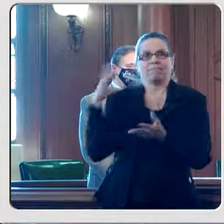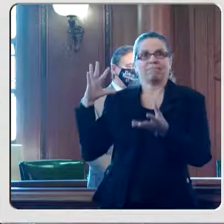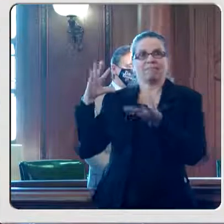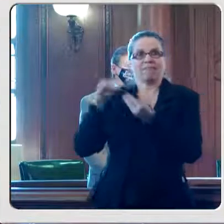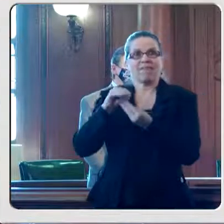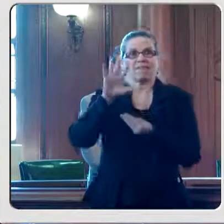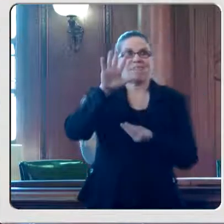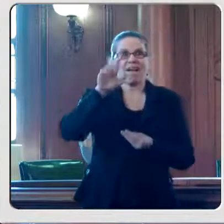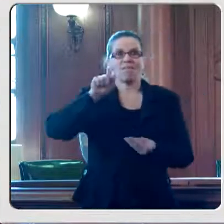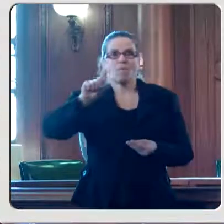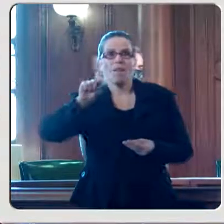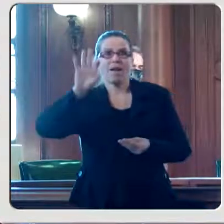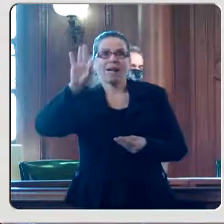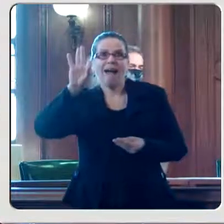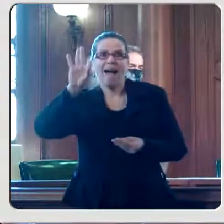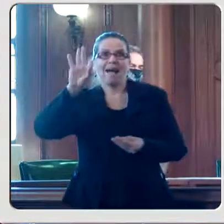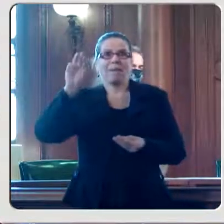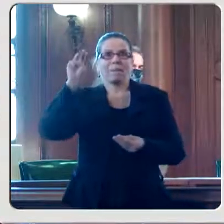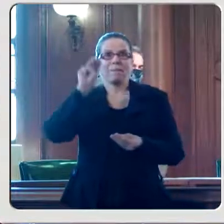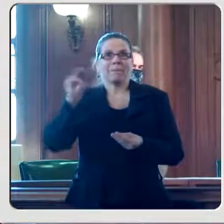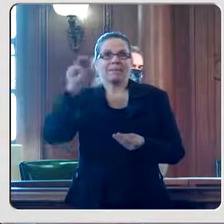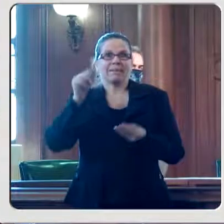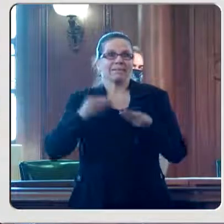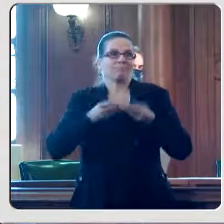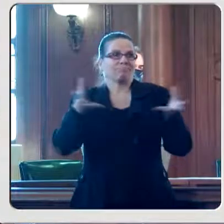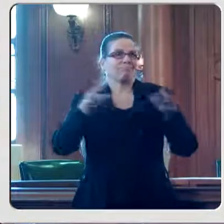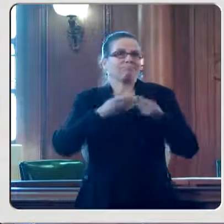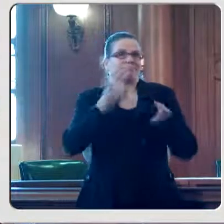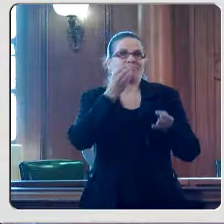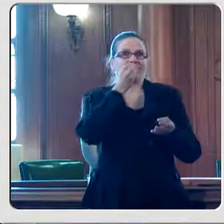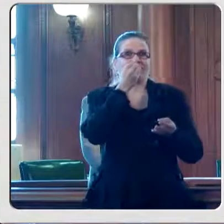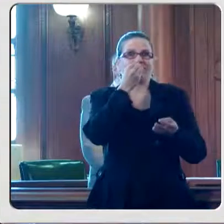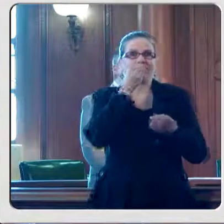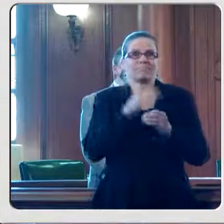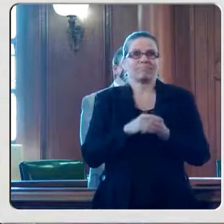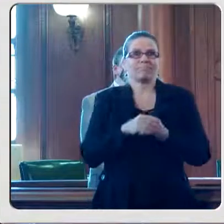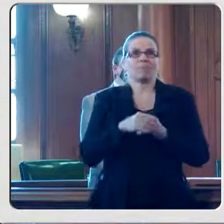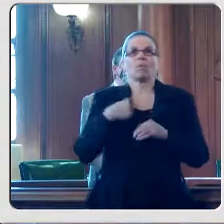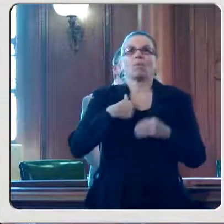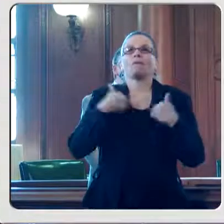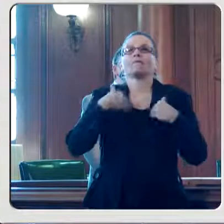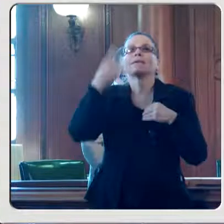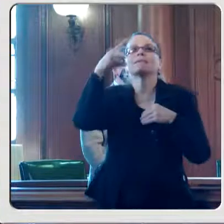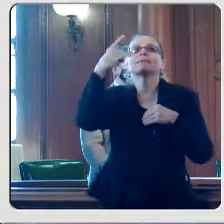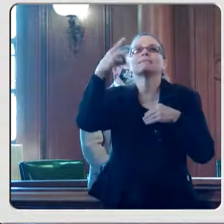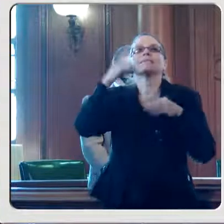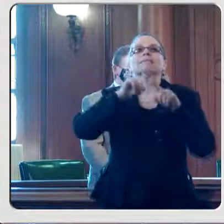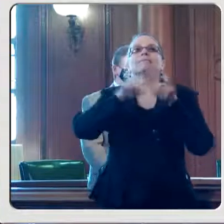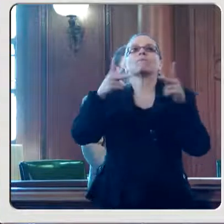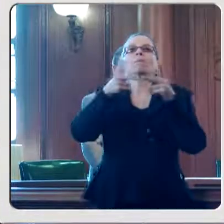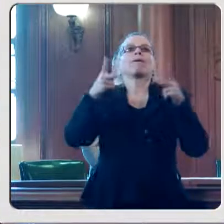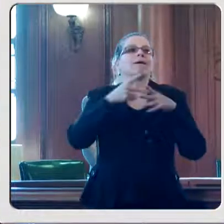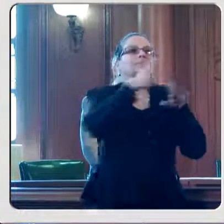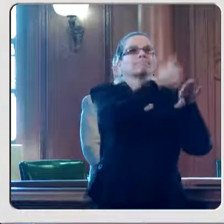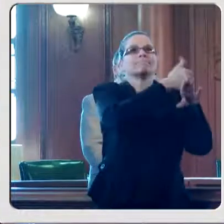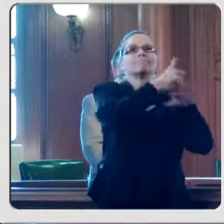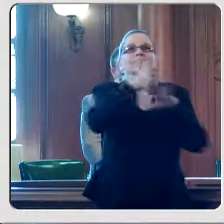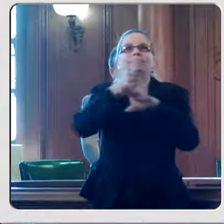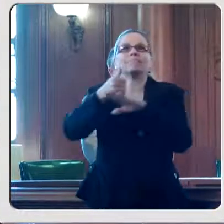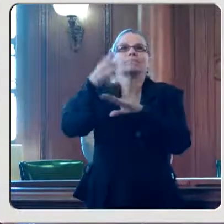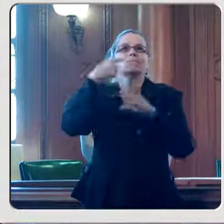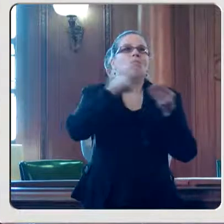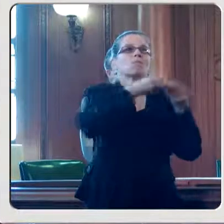5,969,980. So that effort goes on. We have 18 sites in the city of Springfield, and that's gone very, very